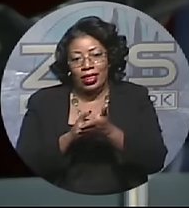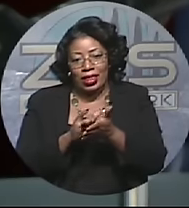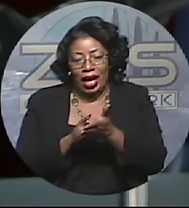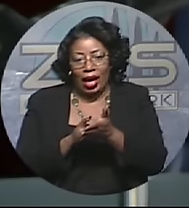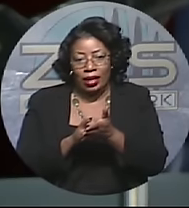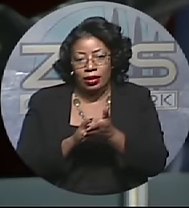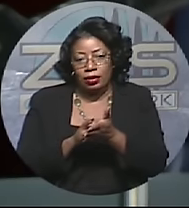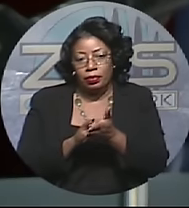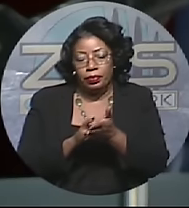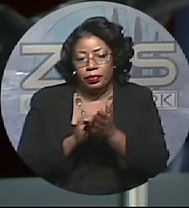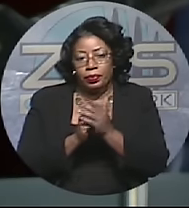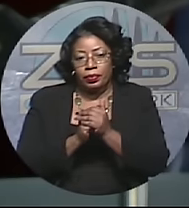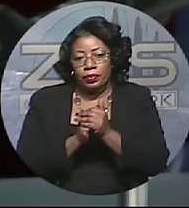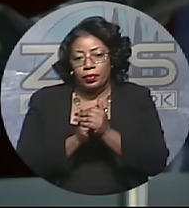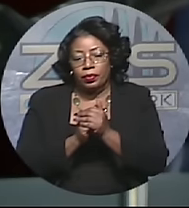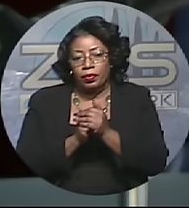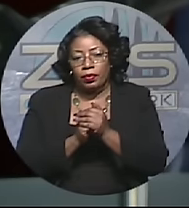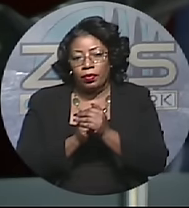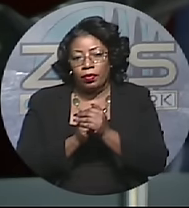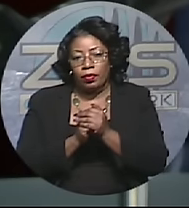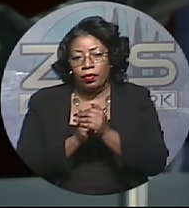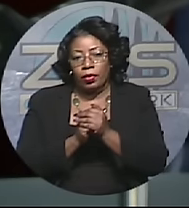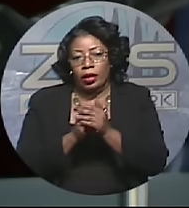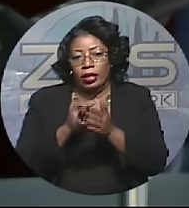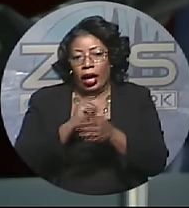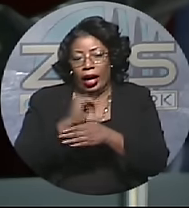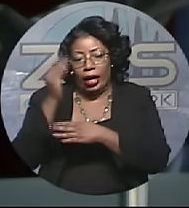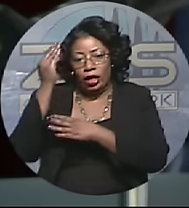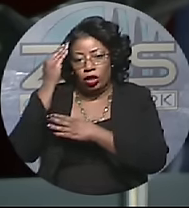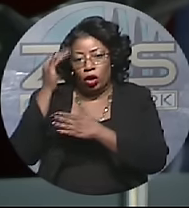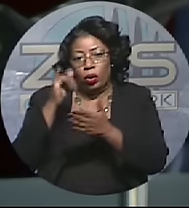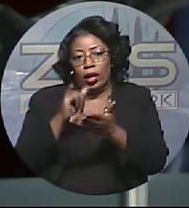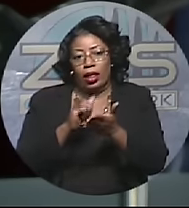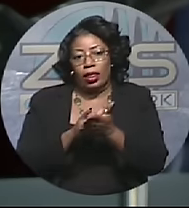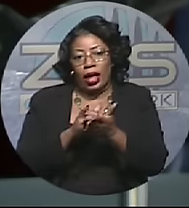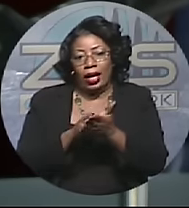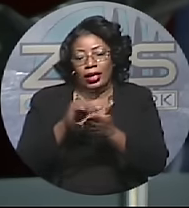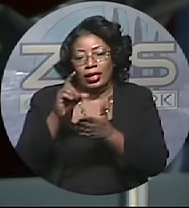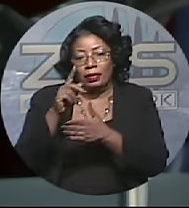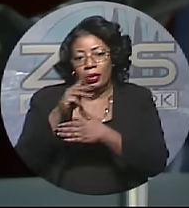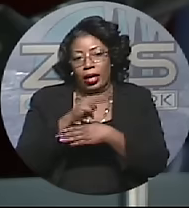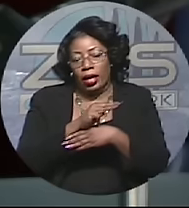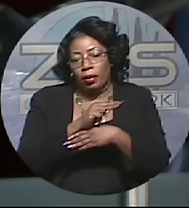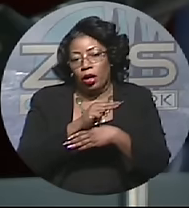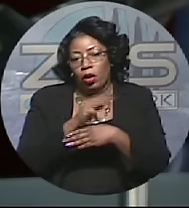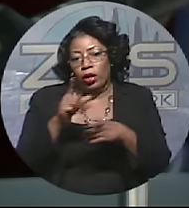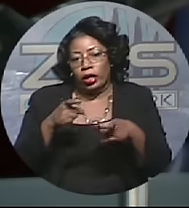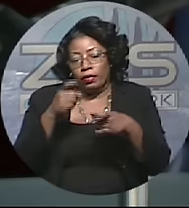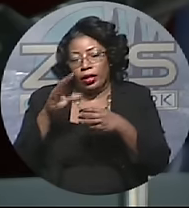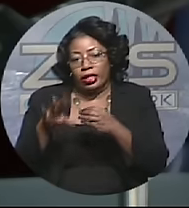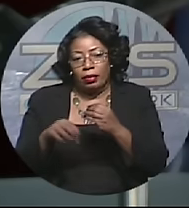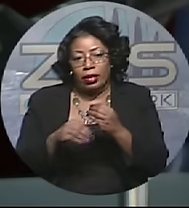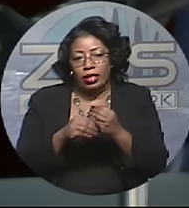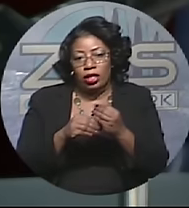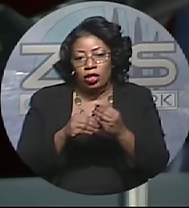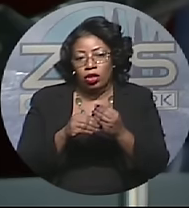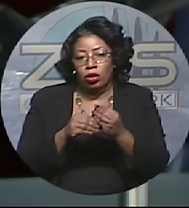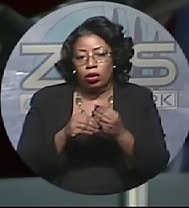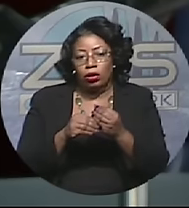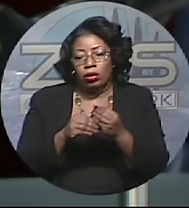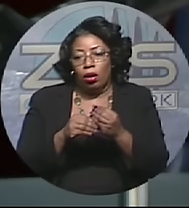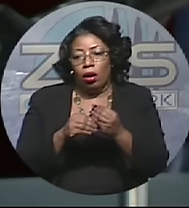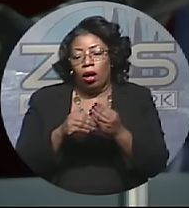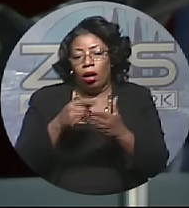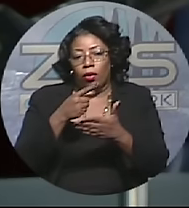begun, and certainly I know the DPM is probably giving some additional thought to what